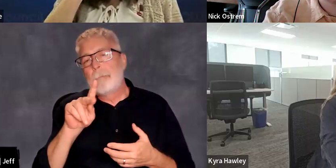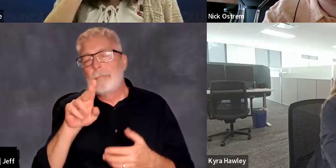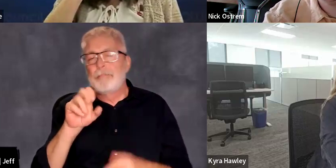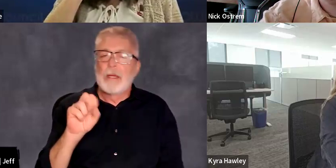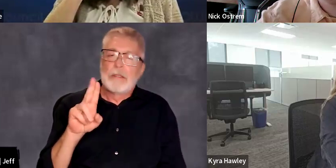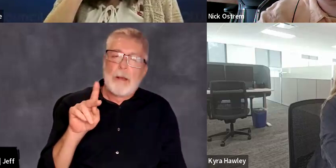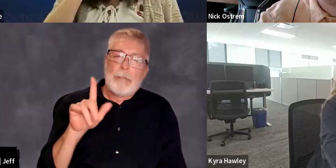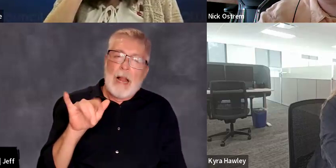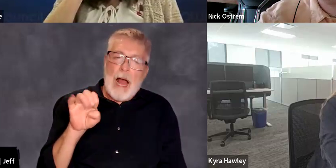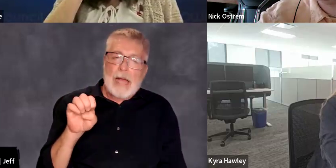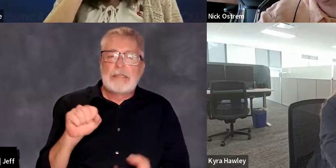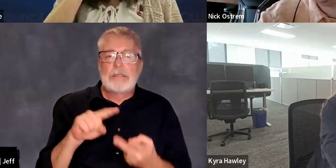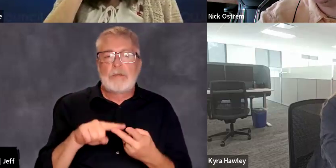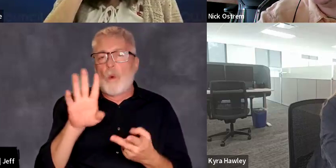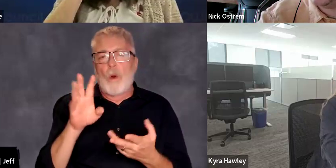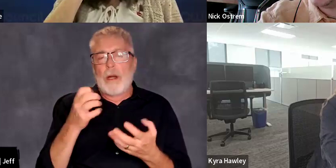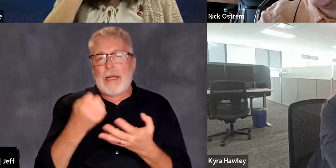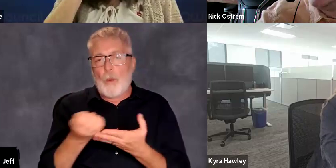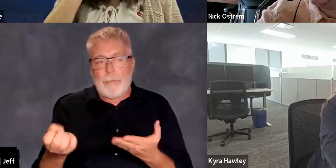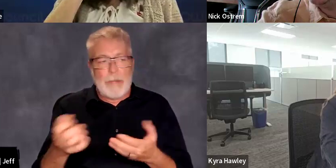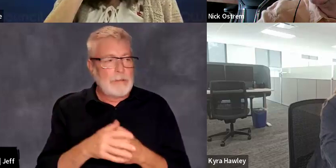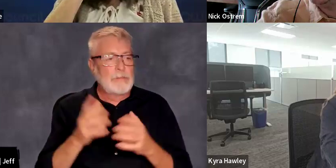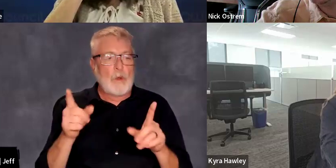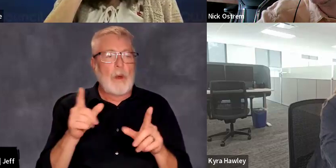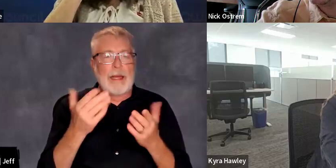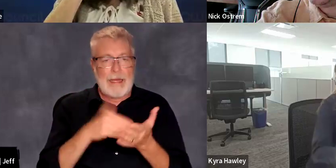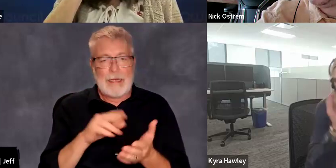member. So you'll do the same if you click next here.